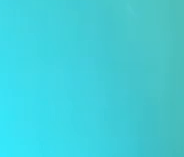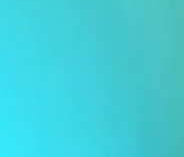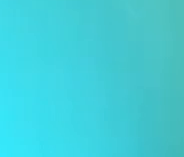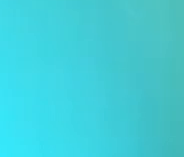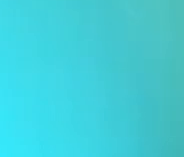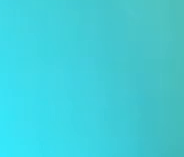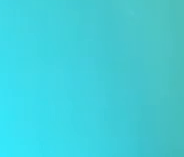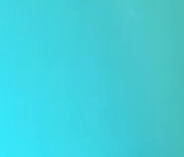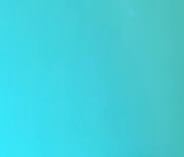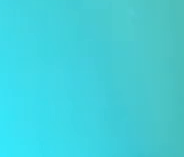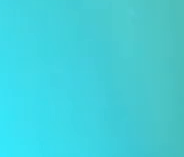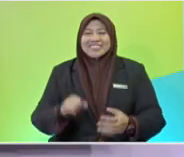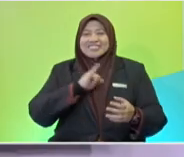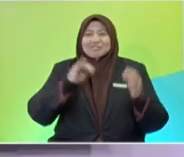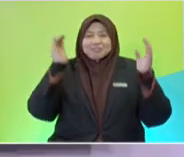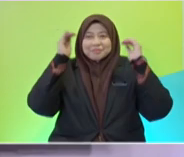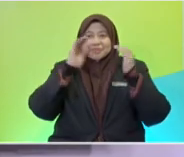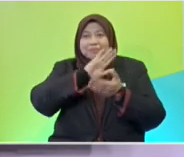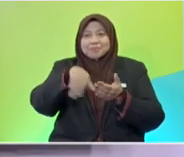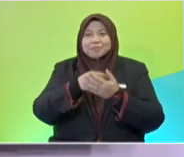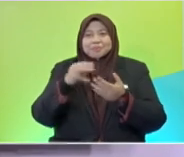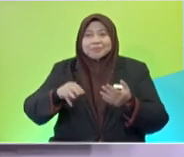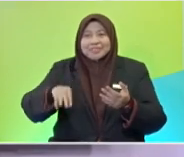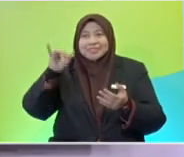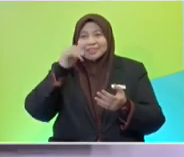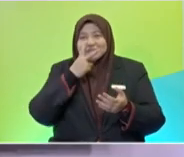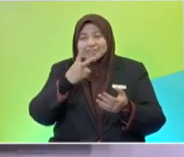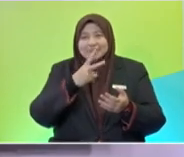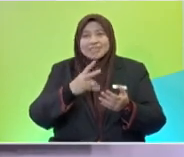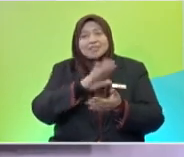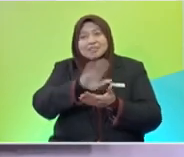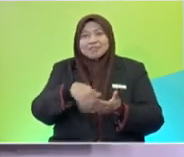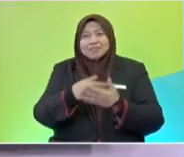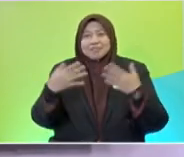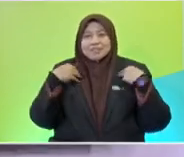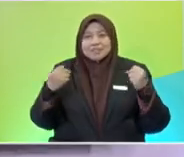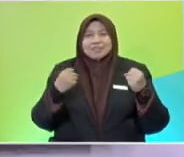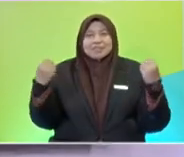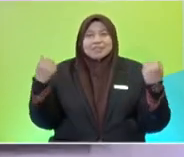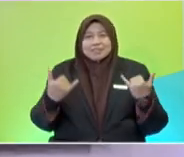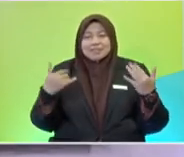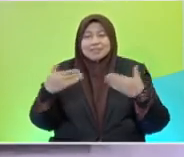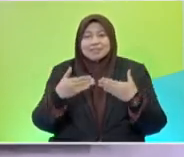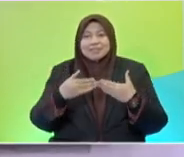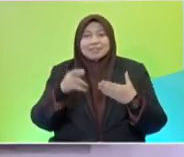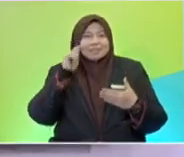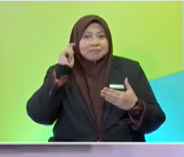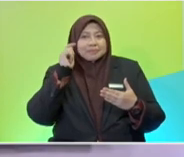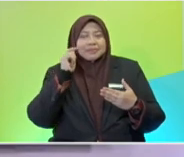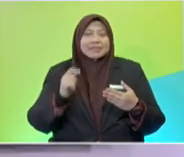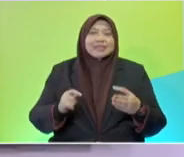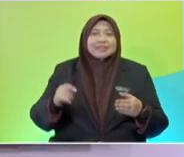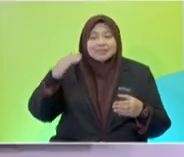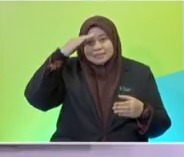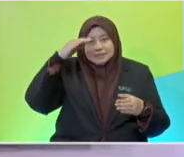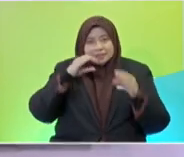Wonderful! Okay, I hope everyone who's watching right now is also doing great. But before we continue, Teacher Nina, earlier we were talking about shadows and all